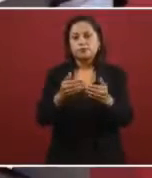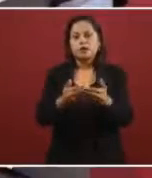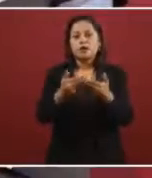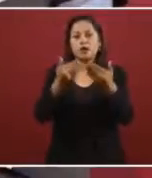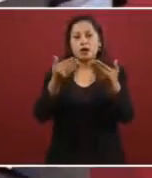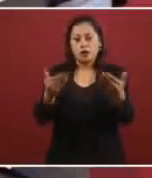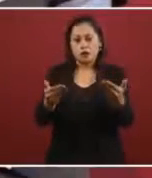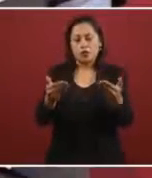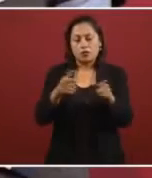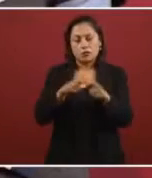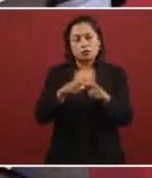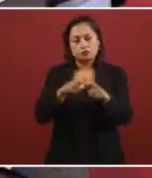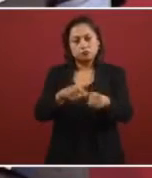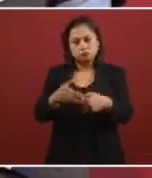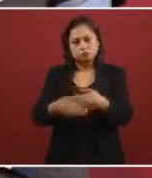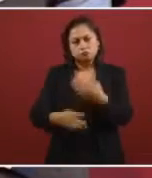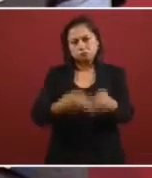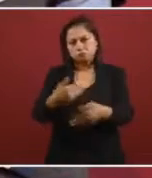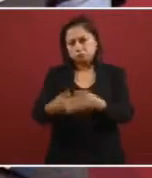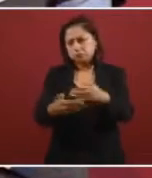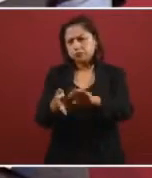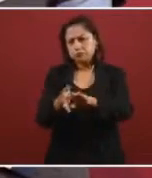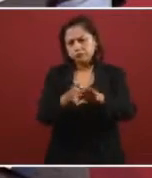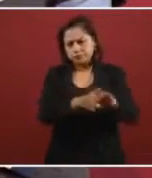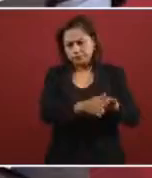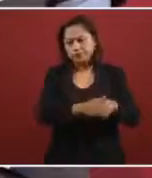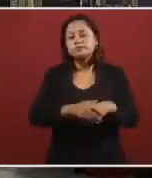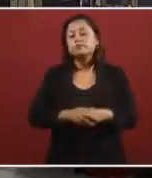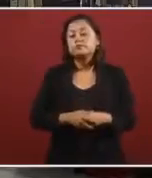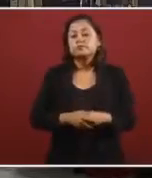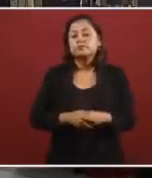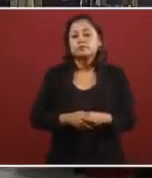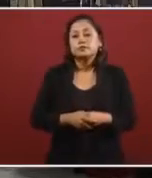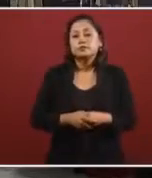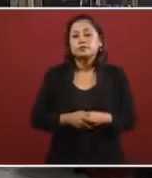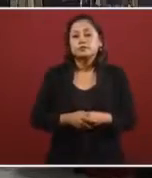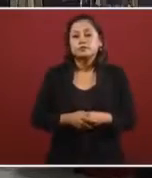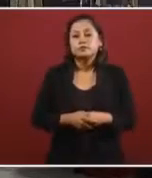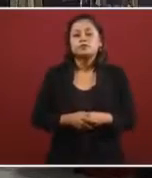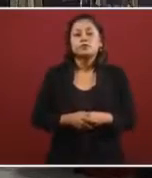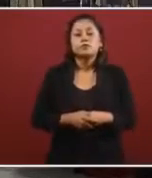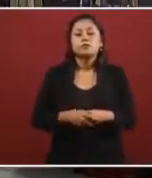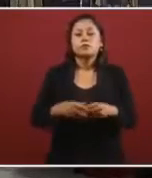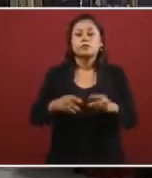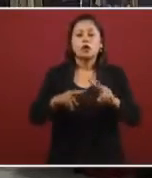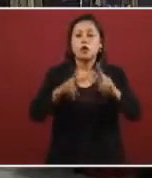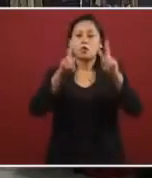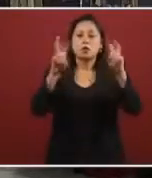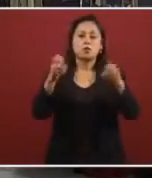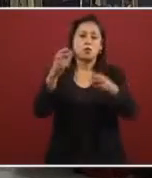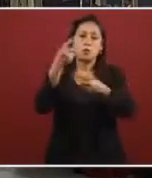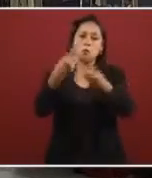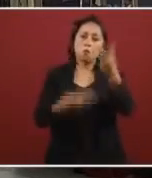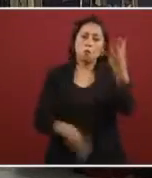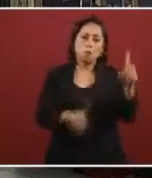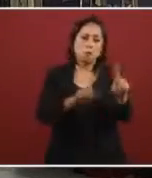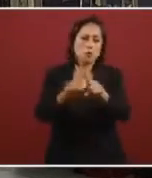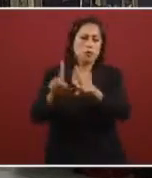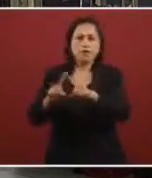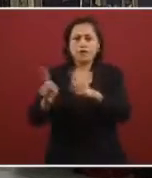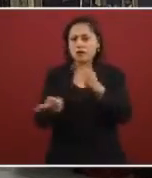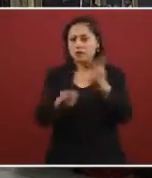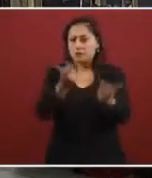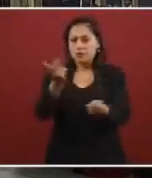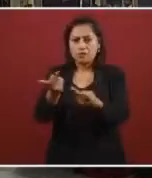asunto. Y ahora with sí, this si les matter. parece, And if, abrimos now, if you would like, para we'll lo open general. up, No hay open up the pendientes de- general if there's